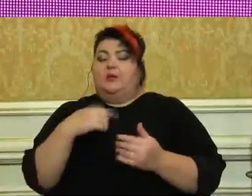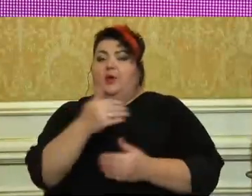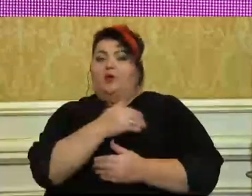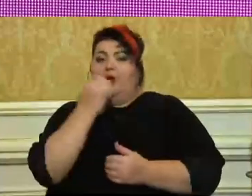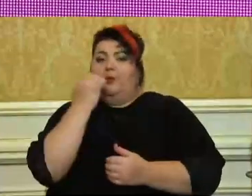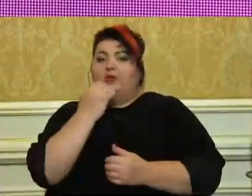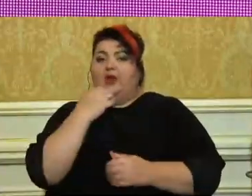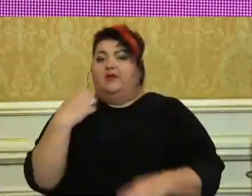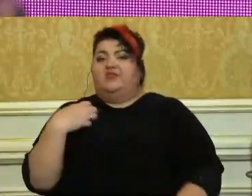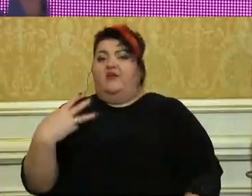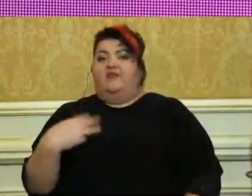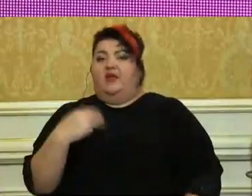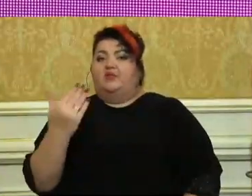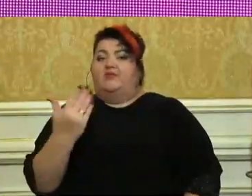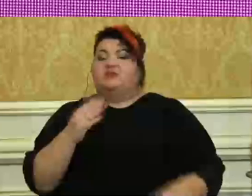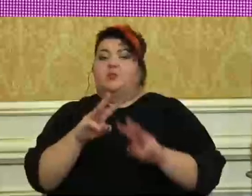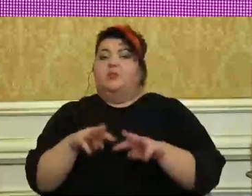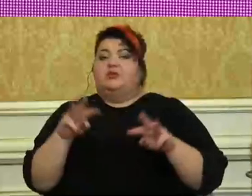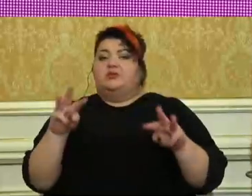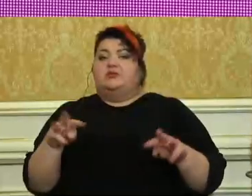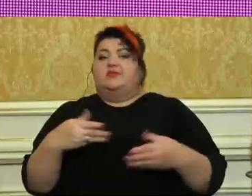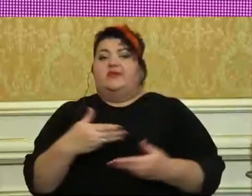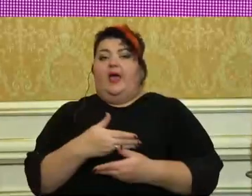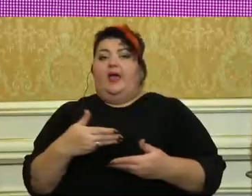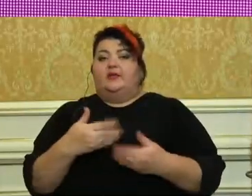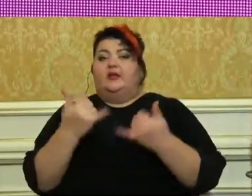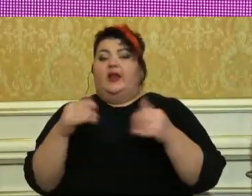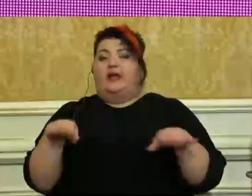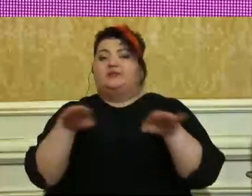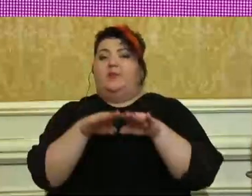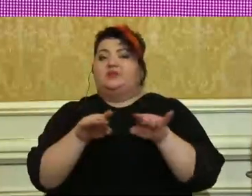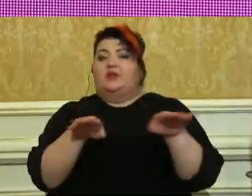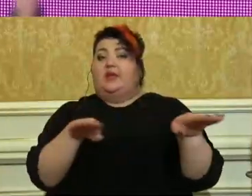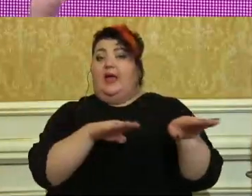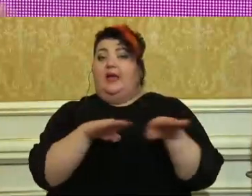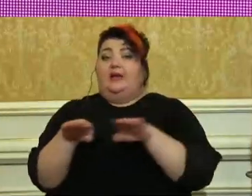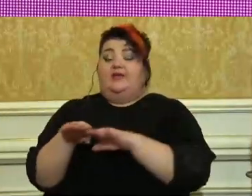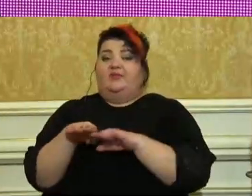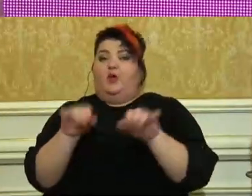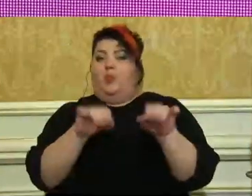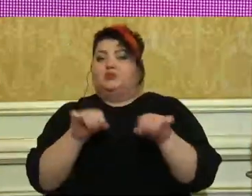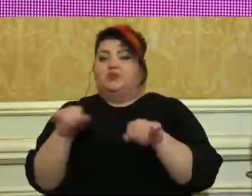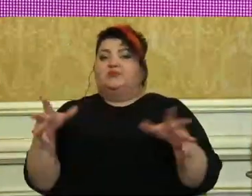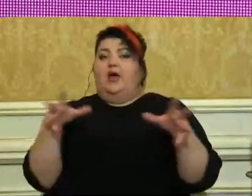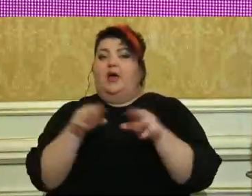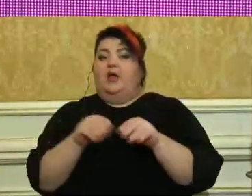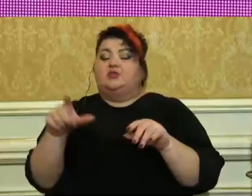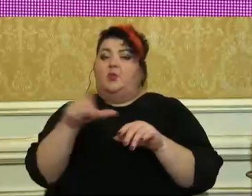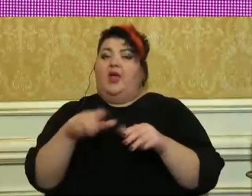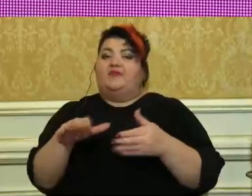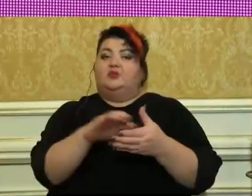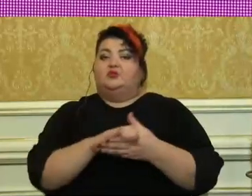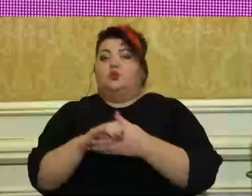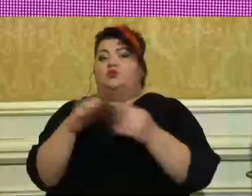Equality and Equal Opportunities. We have, together with the European Union and some of the member states,